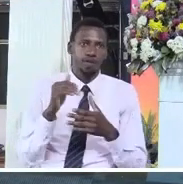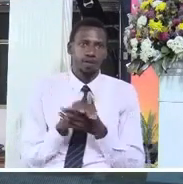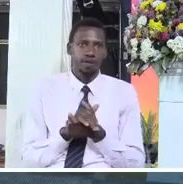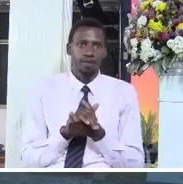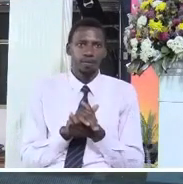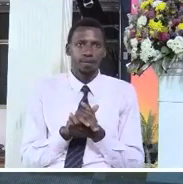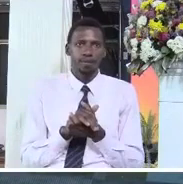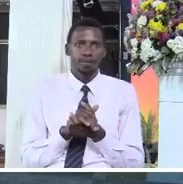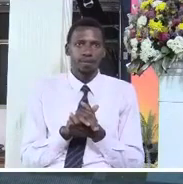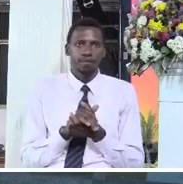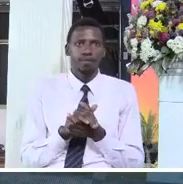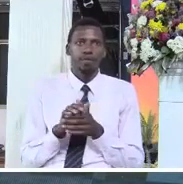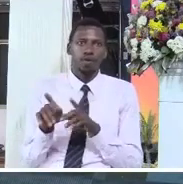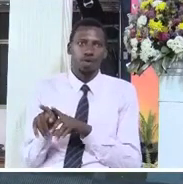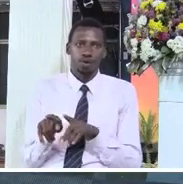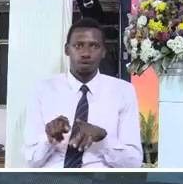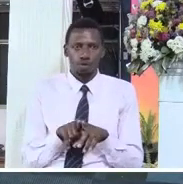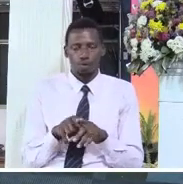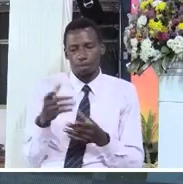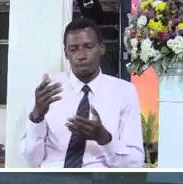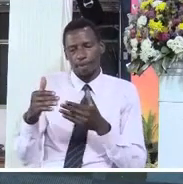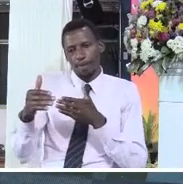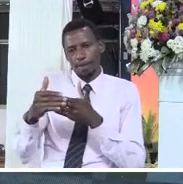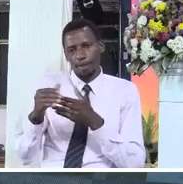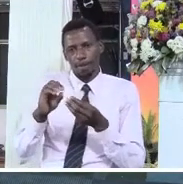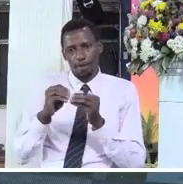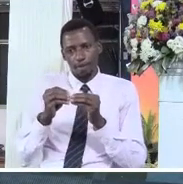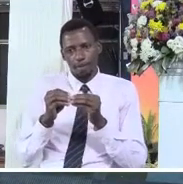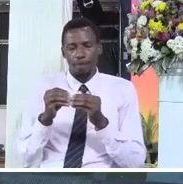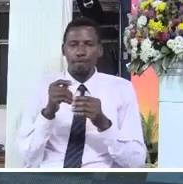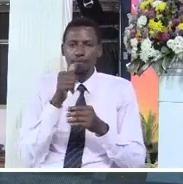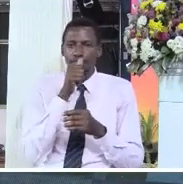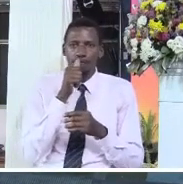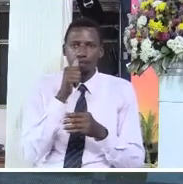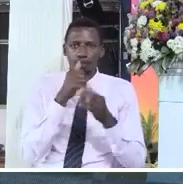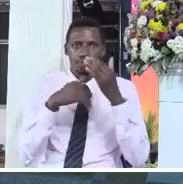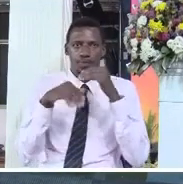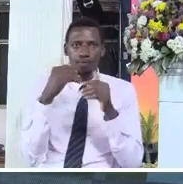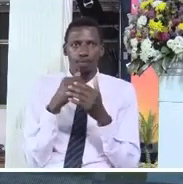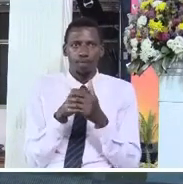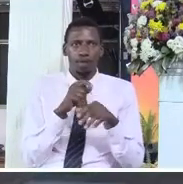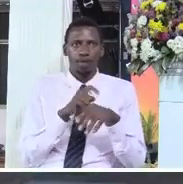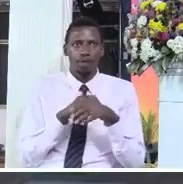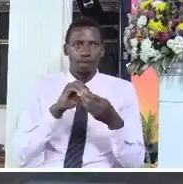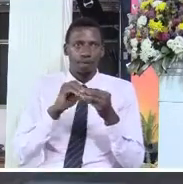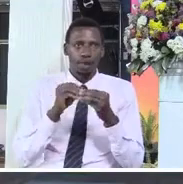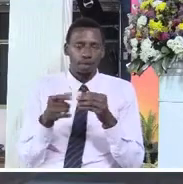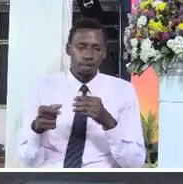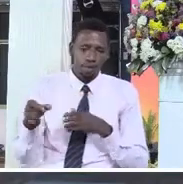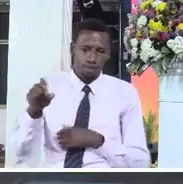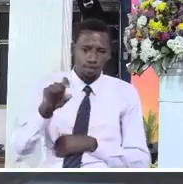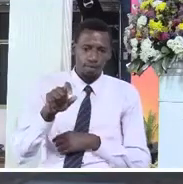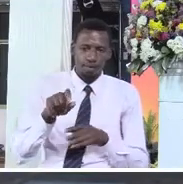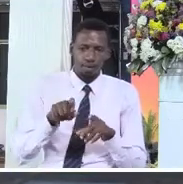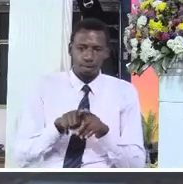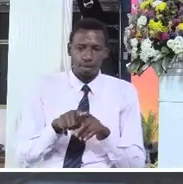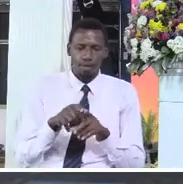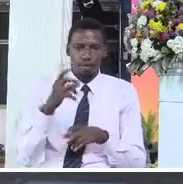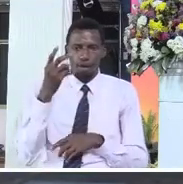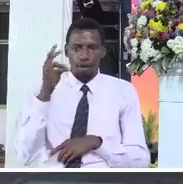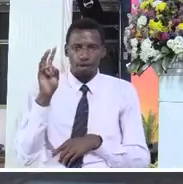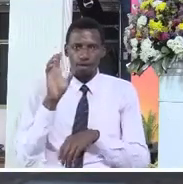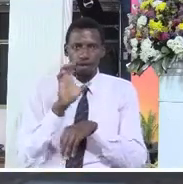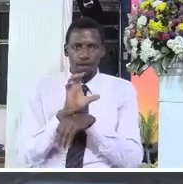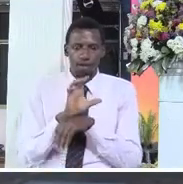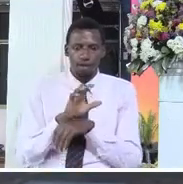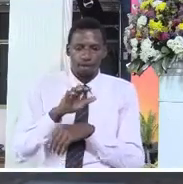and nearly equal number of private universities. So when the number increased, even the Adventist church was not left behind